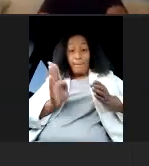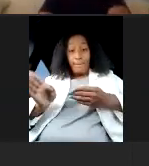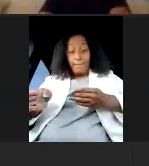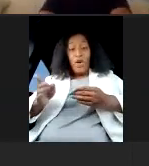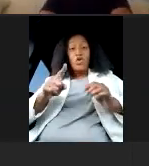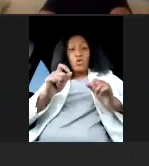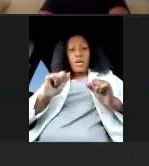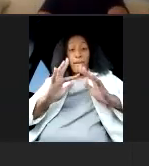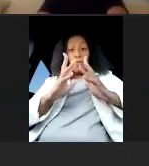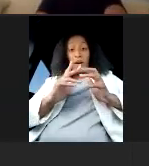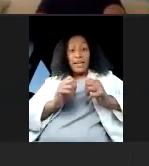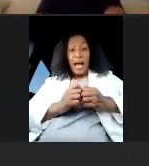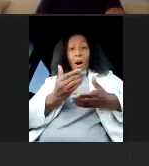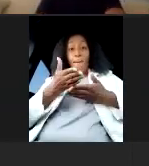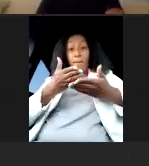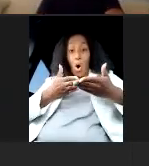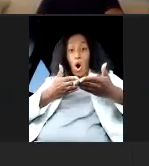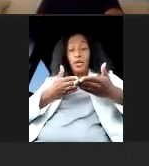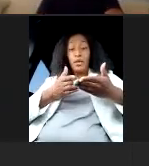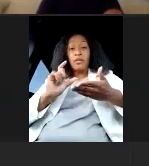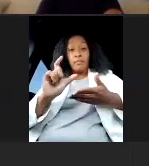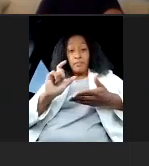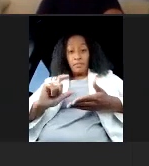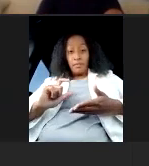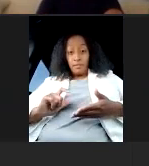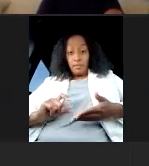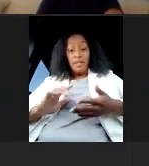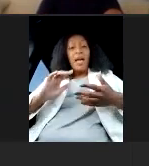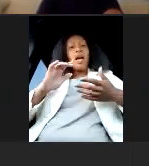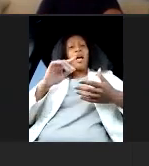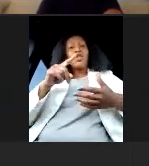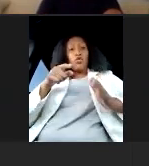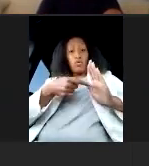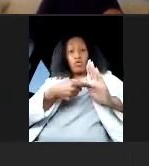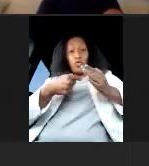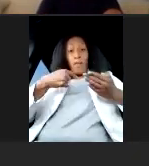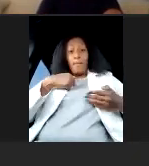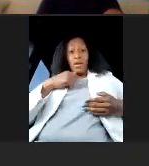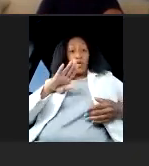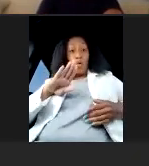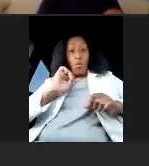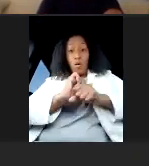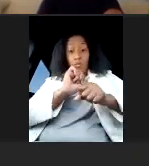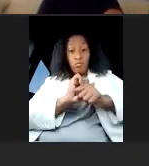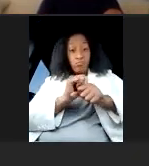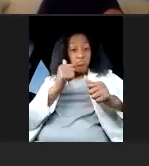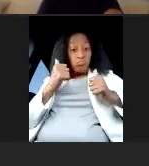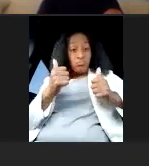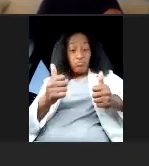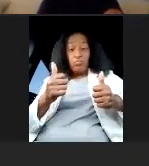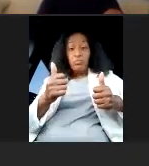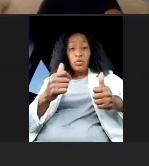tell students, hey, as long as you're showing me your work and you're setting things